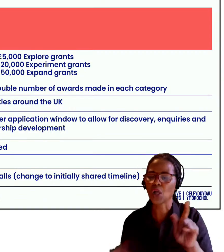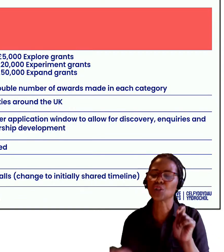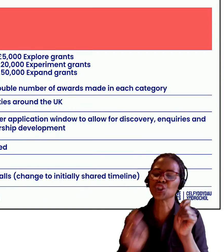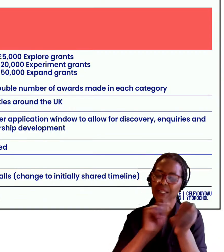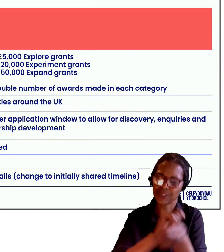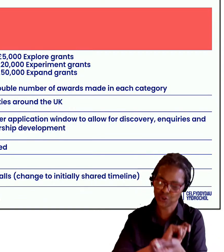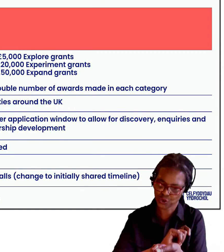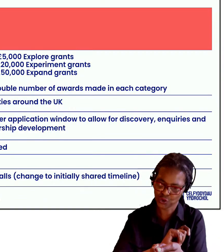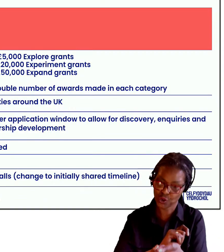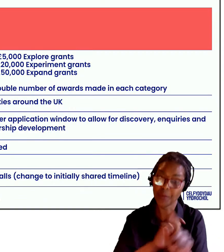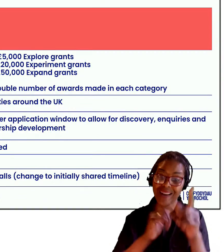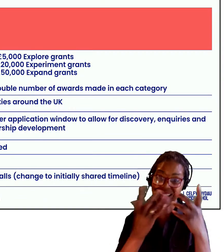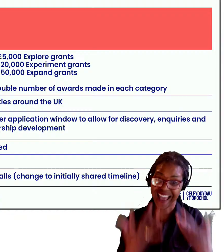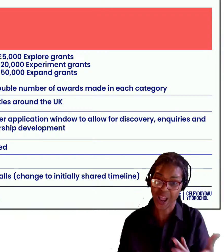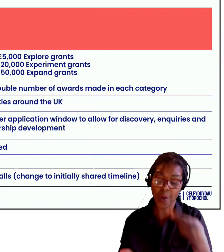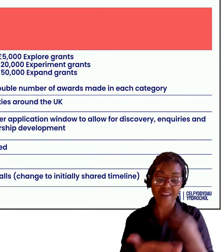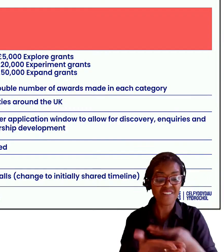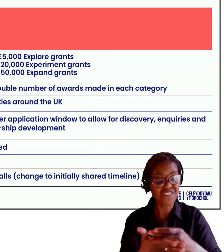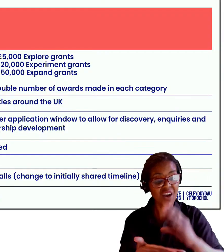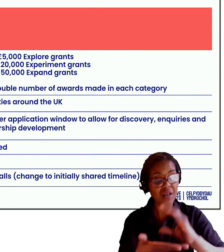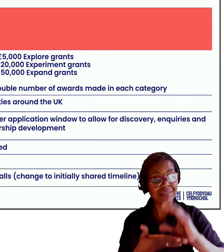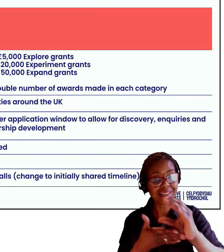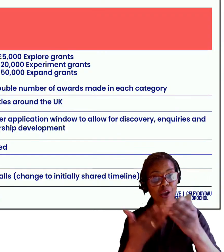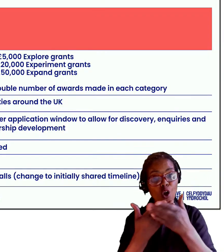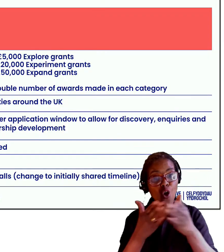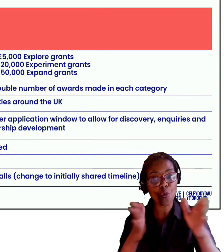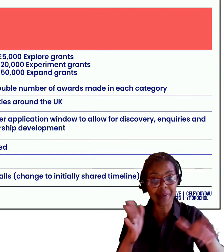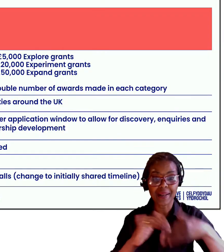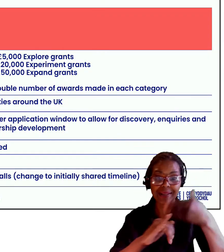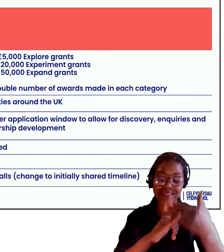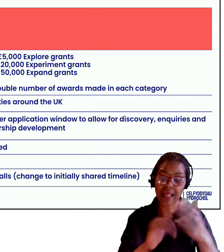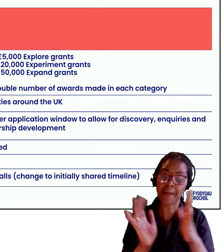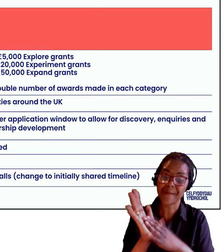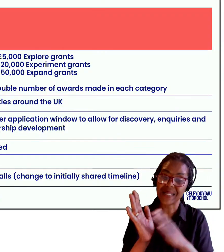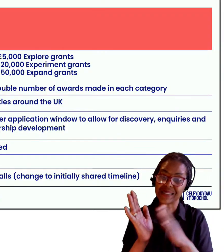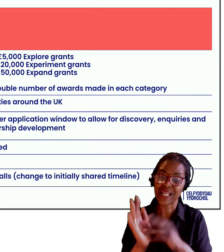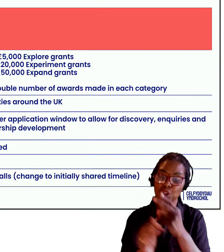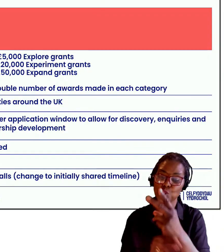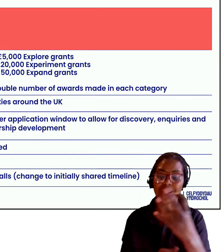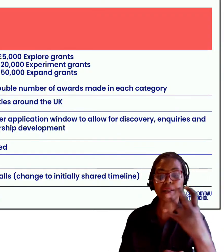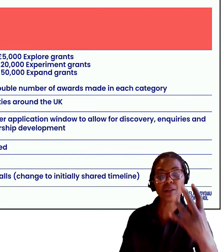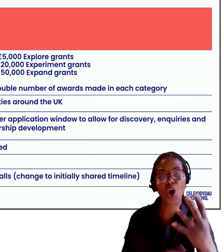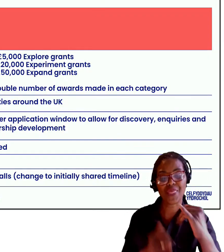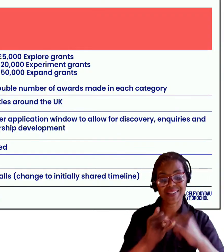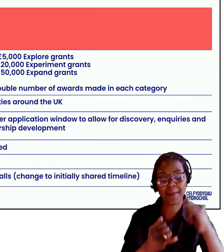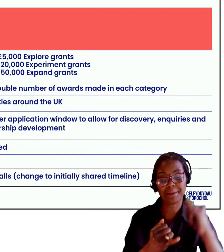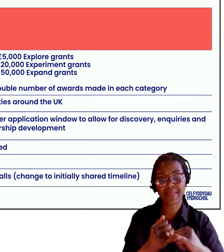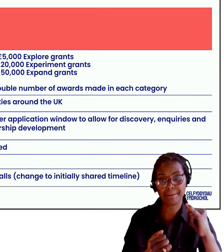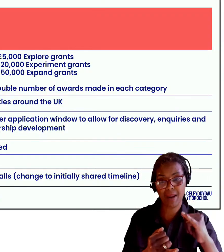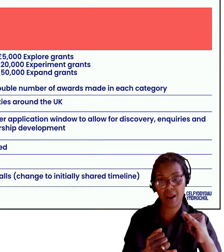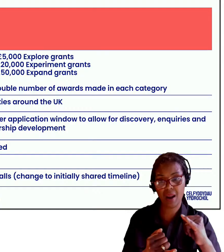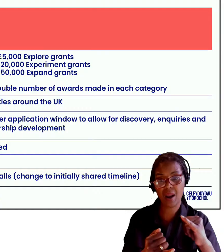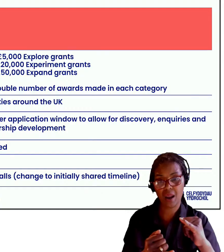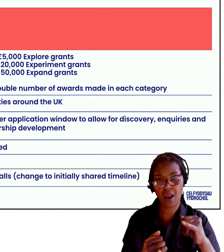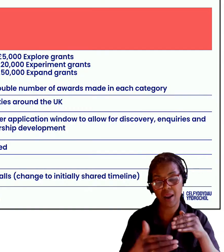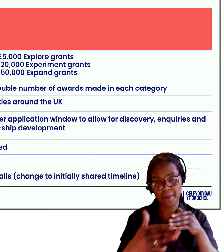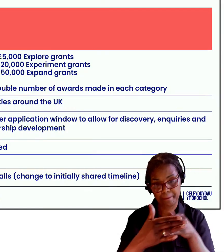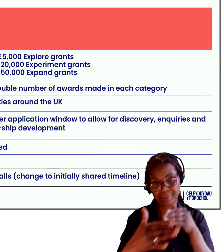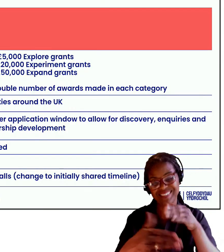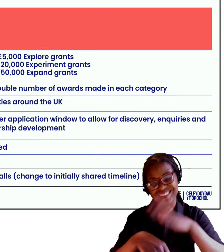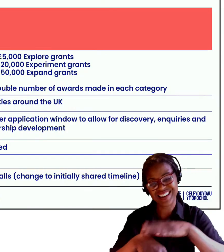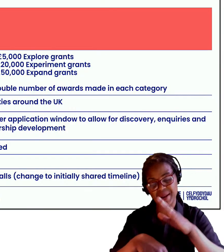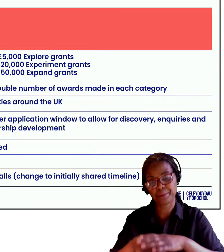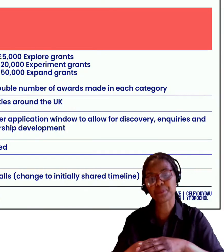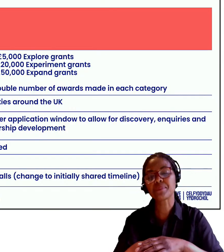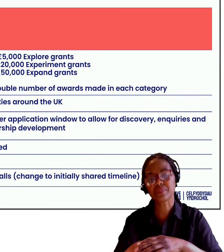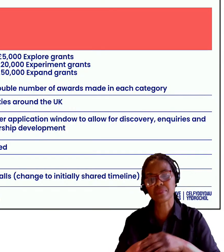now open, and it's opened until Monday, the 29th of September. So the deadline is 2 p.m. that day.